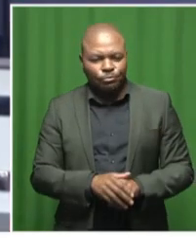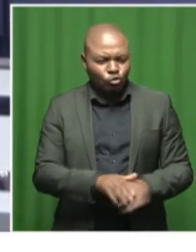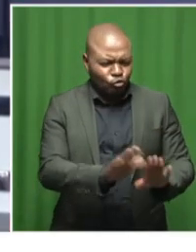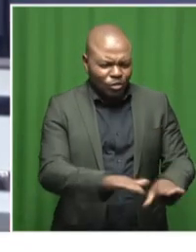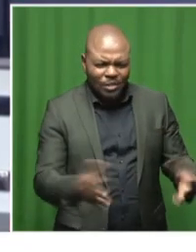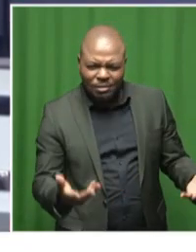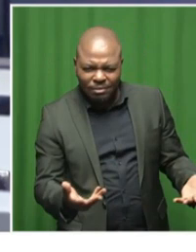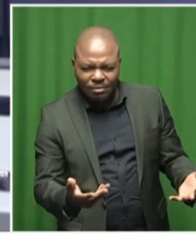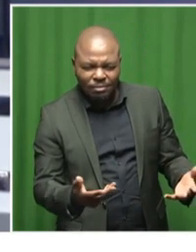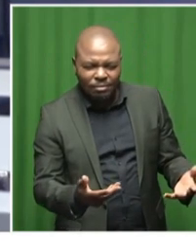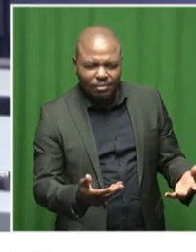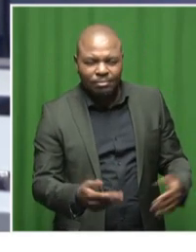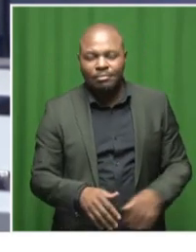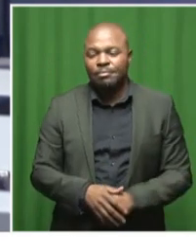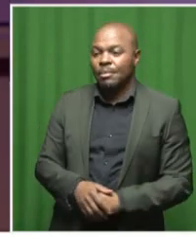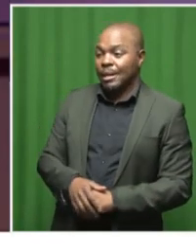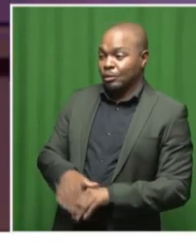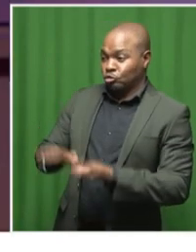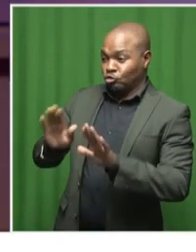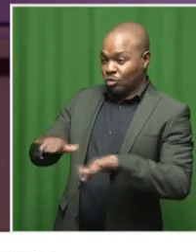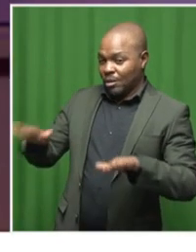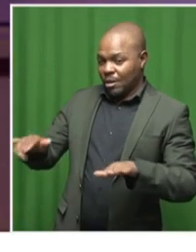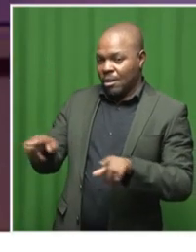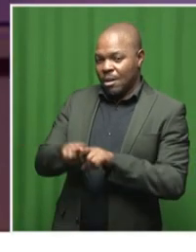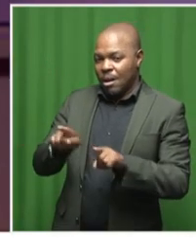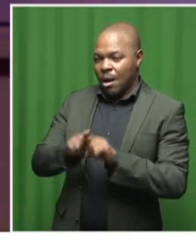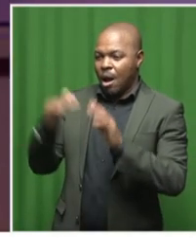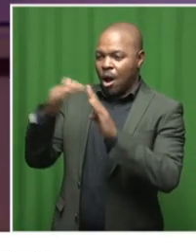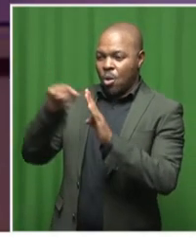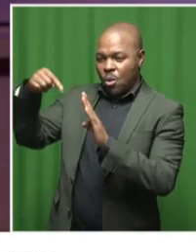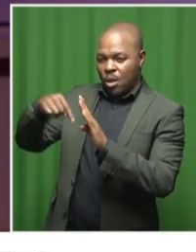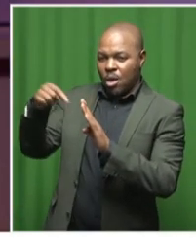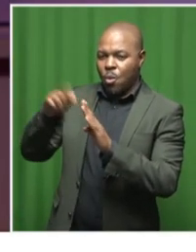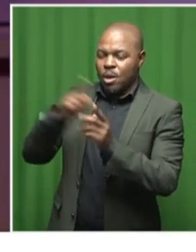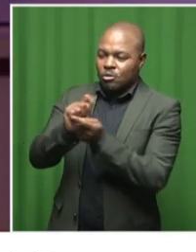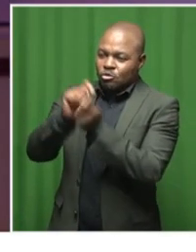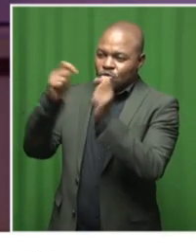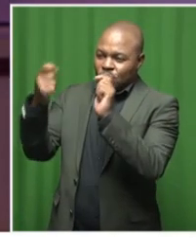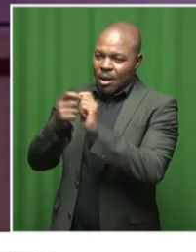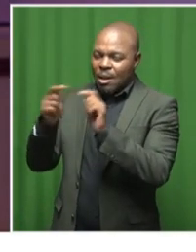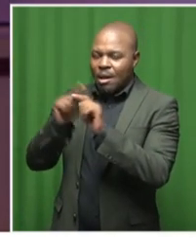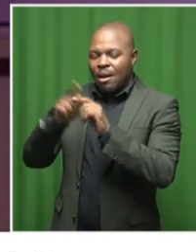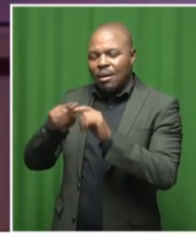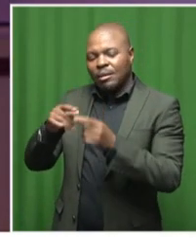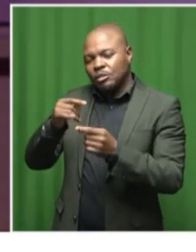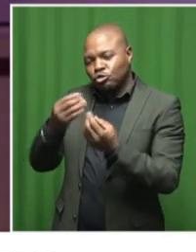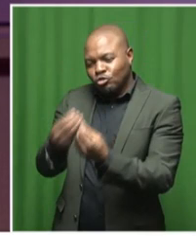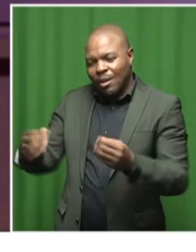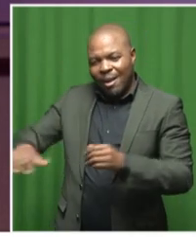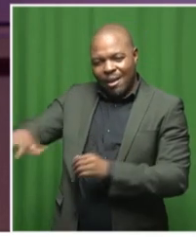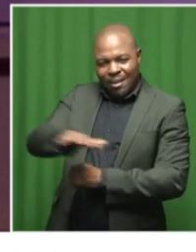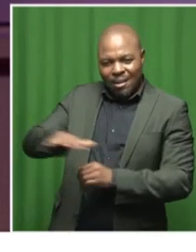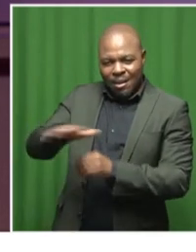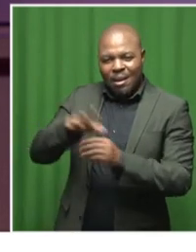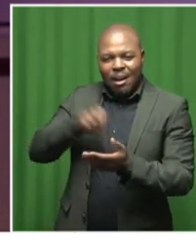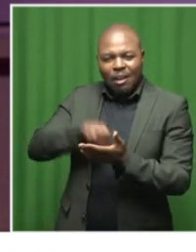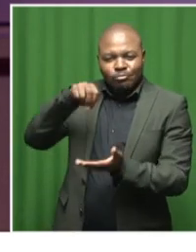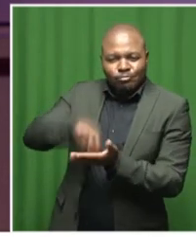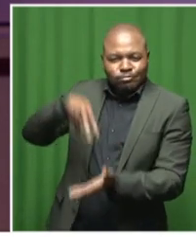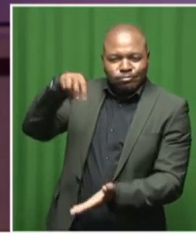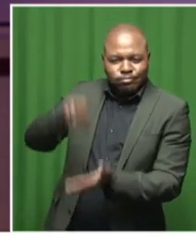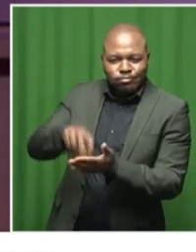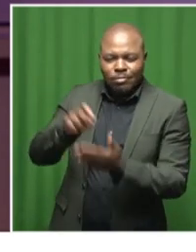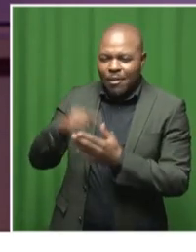of it? There's a children, so one of the houses will be converted into a kiddies area. Mm-hmm. So it will be jumping castles,